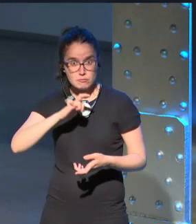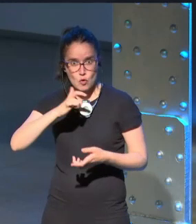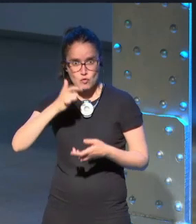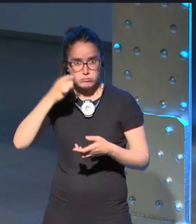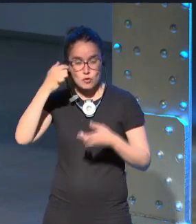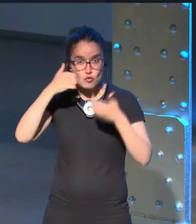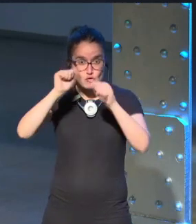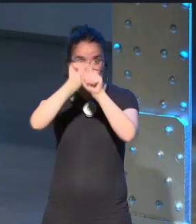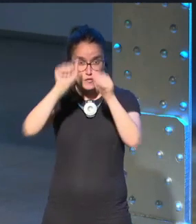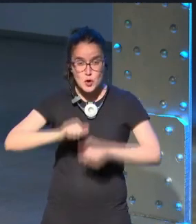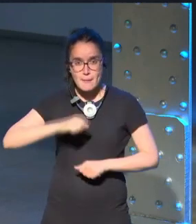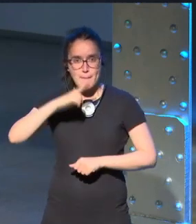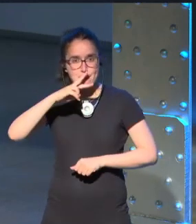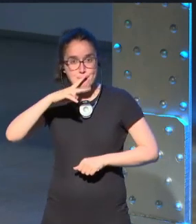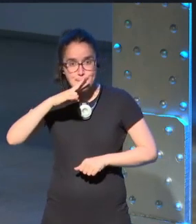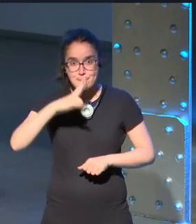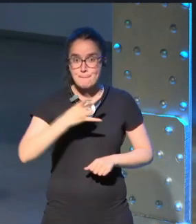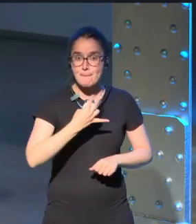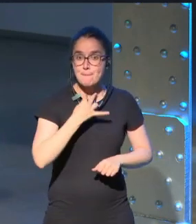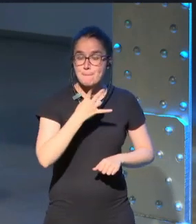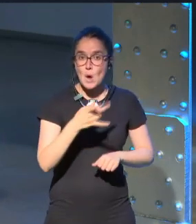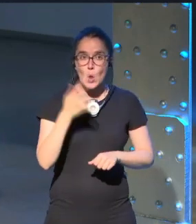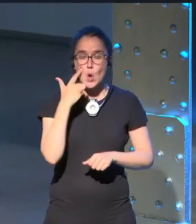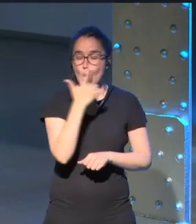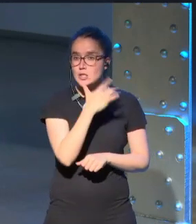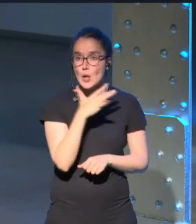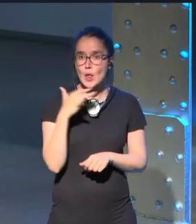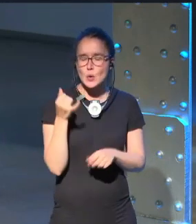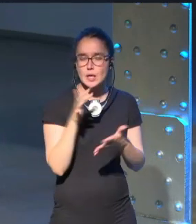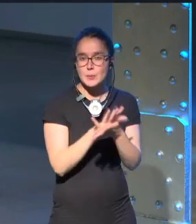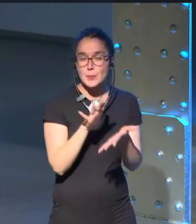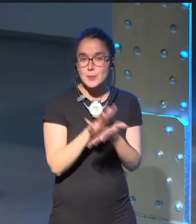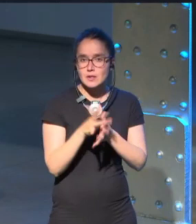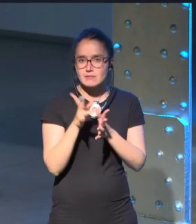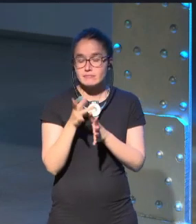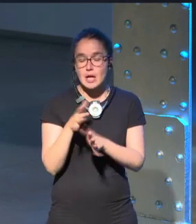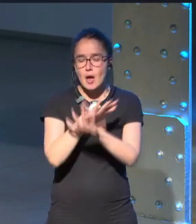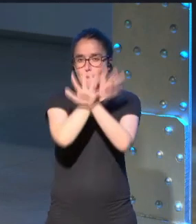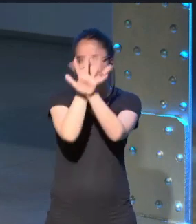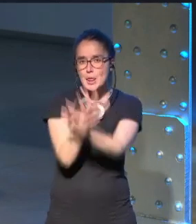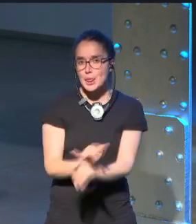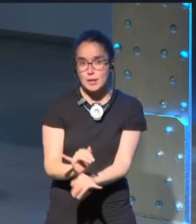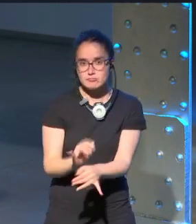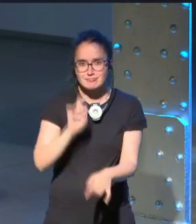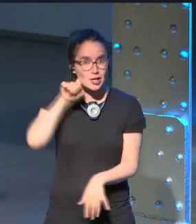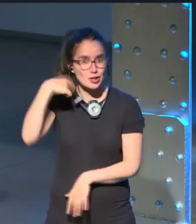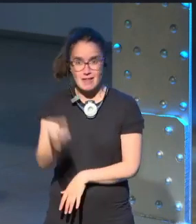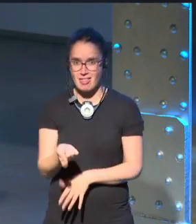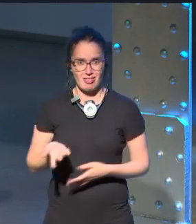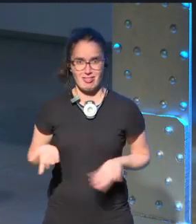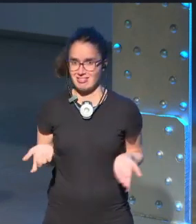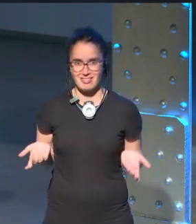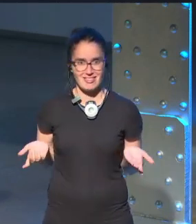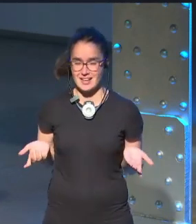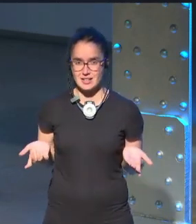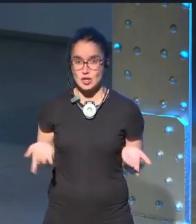doesn't have nothing to do with the way that, as you are dressed up with these blue eyes that convey